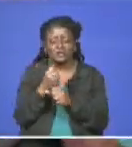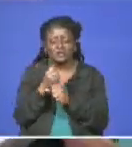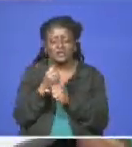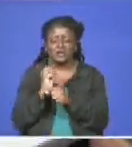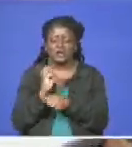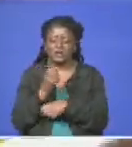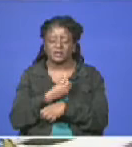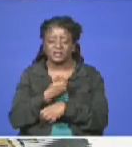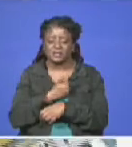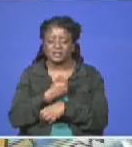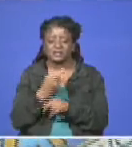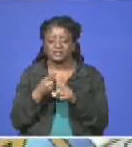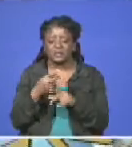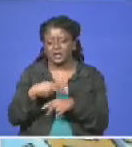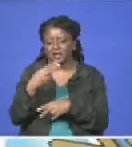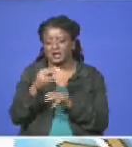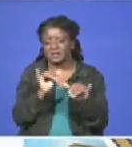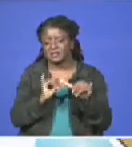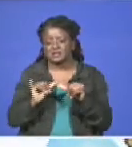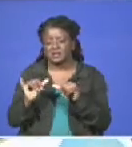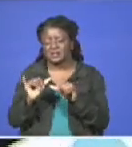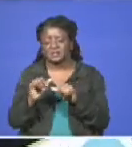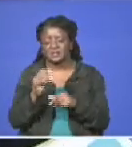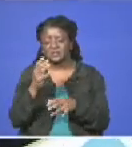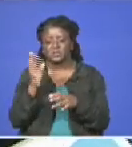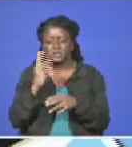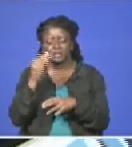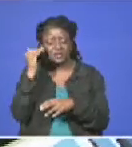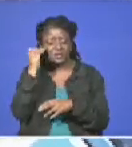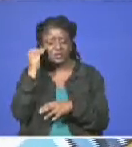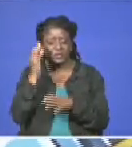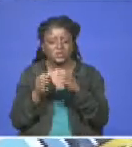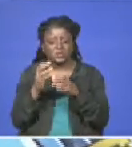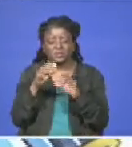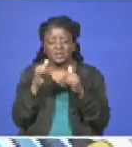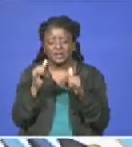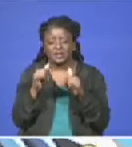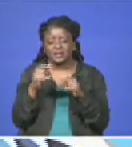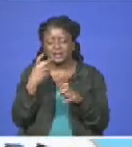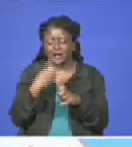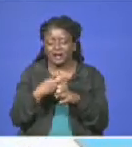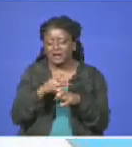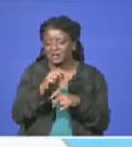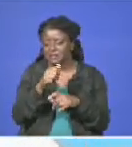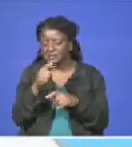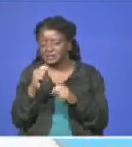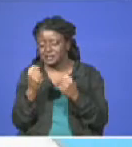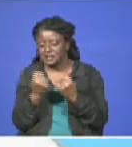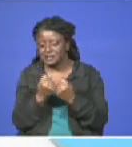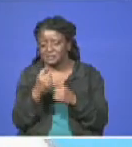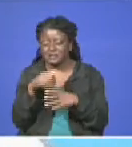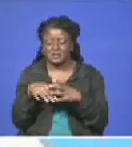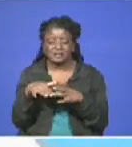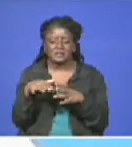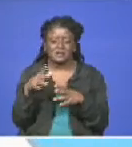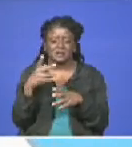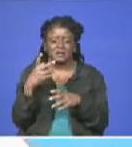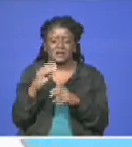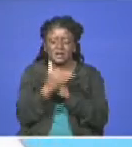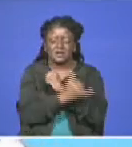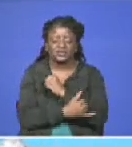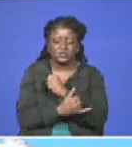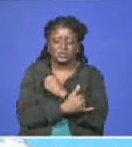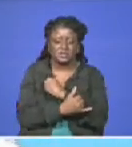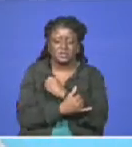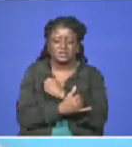look at the competition. We know that if we're playing the toughest team in the country or the worst team in the country, that it's going to be about us and what we believe in and what we learn, what we teach and what